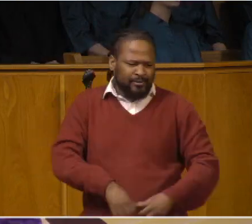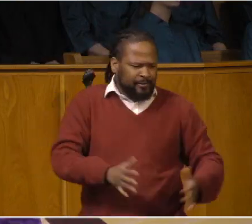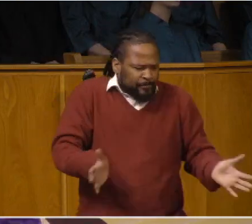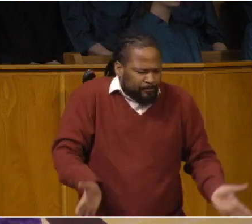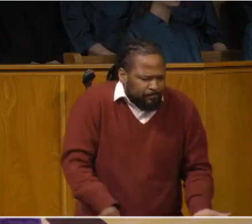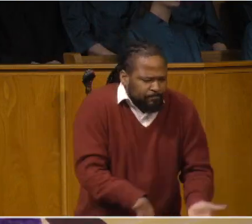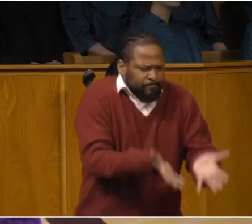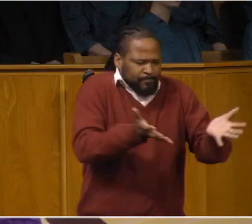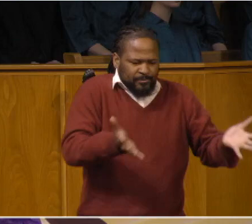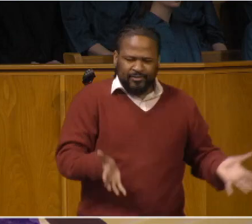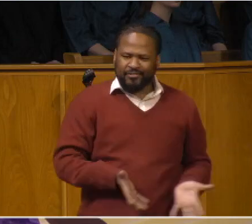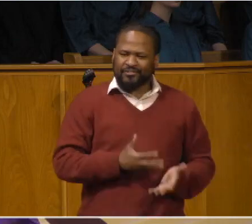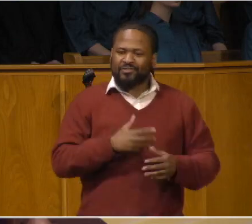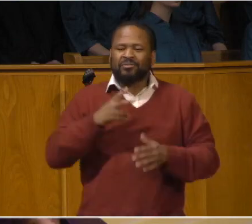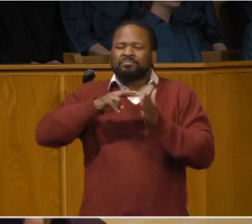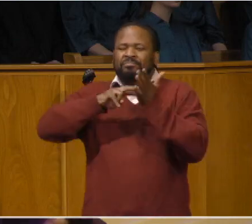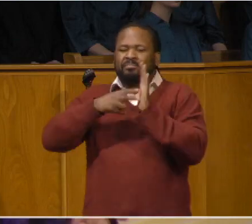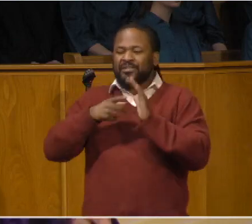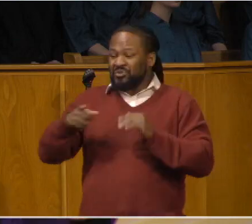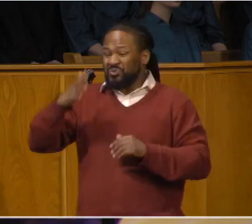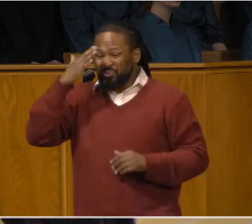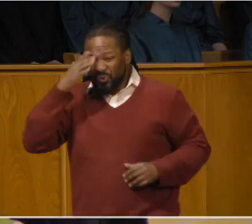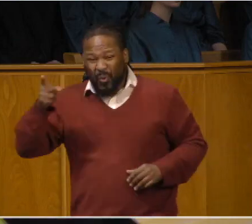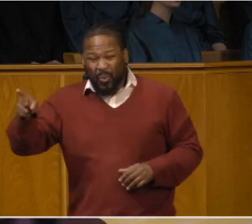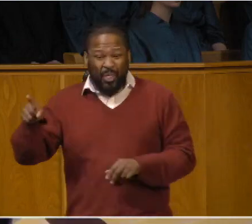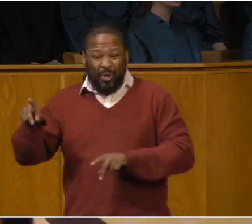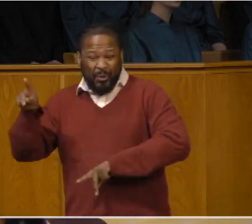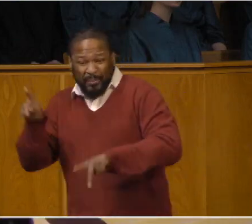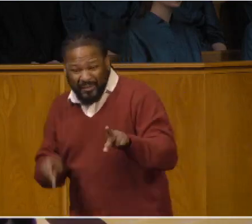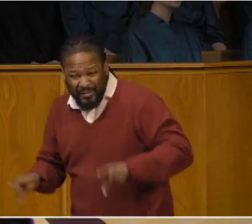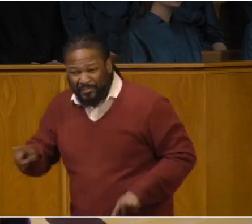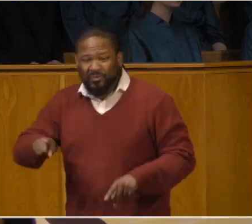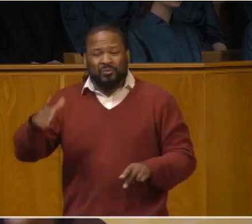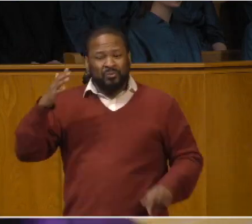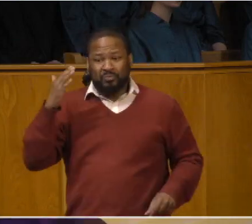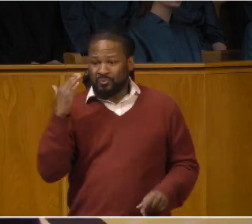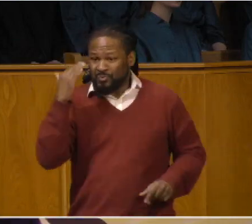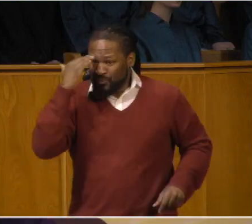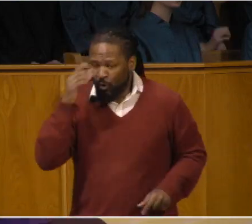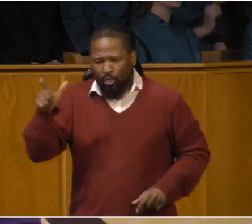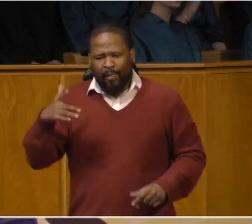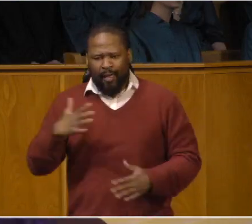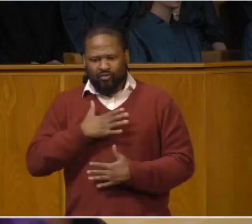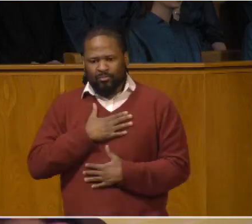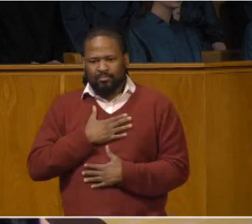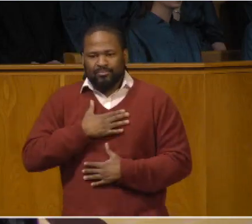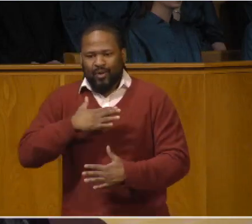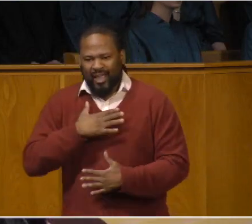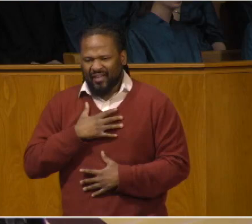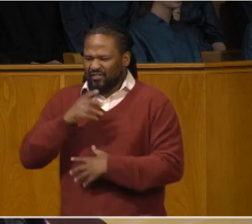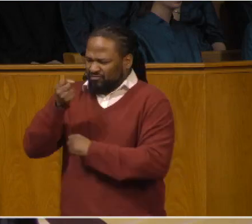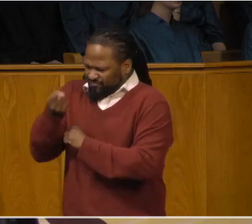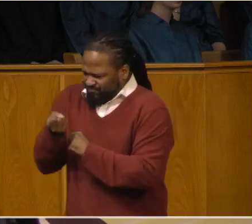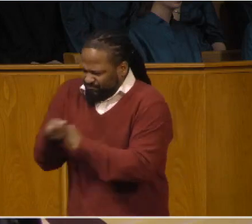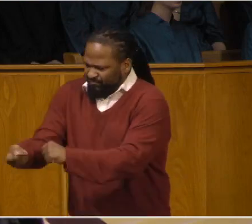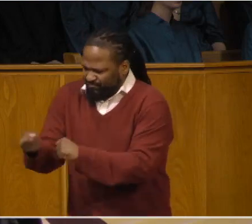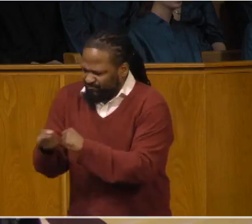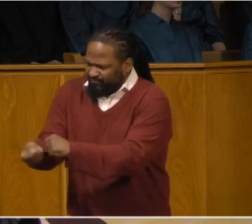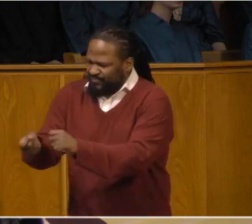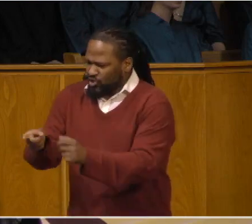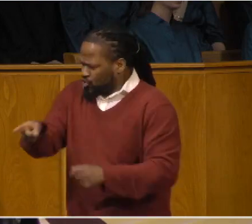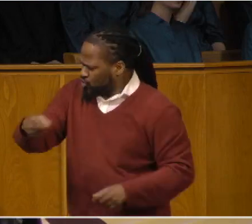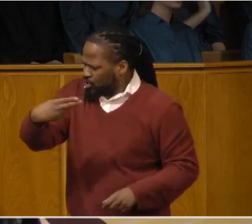You hold them knowing they are flesh and blood, that they have breath in them. You hold them knowing they are human and that they